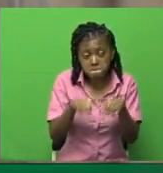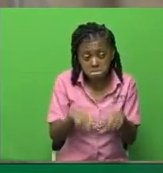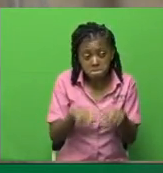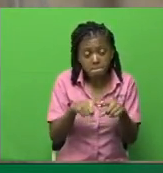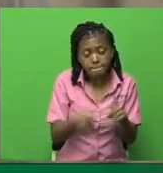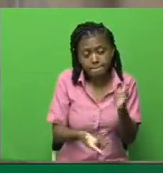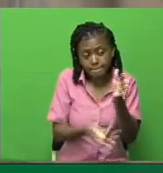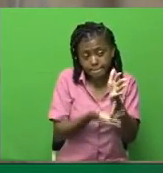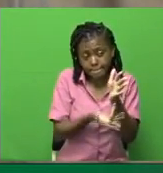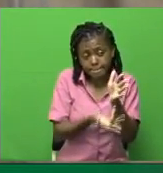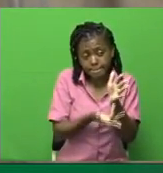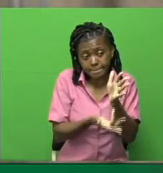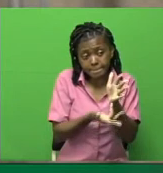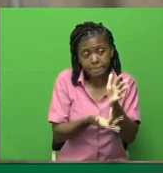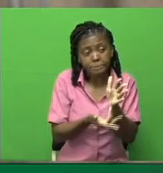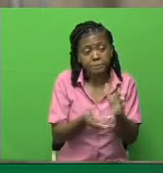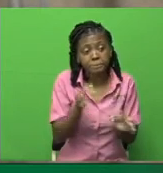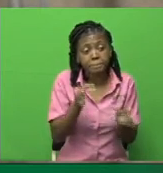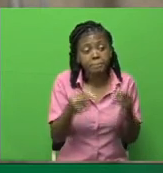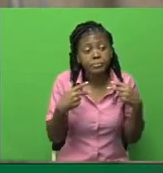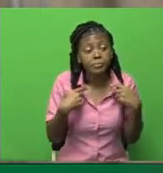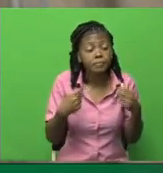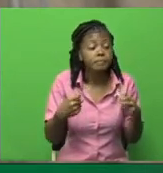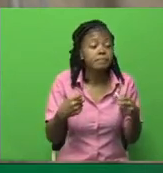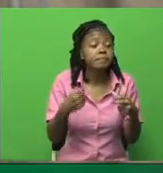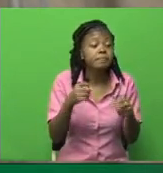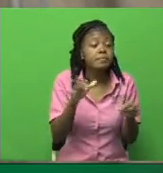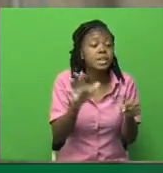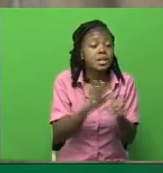the technology that is available through